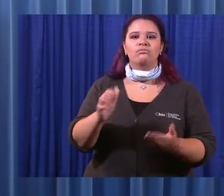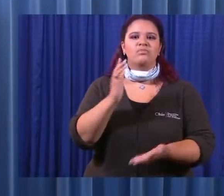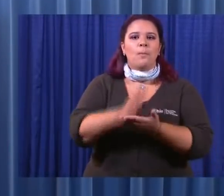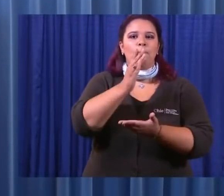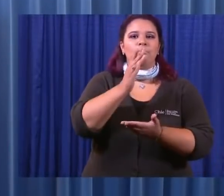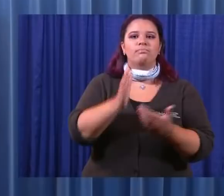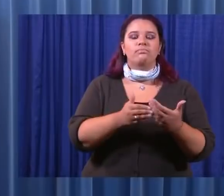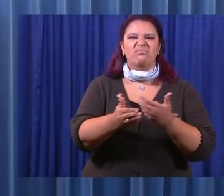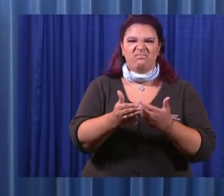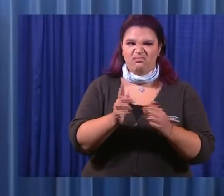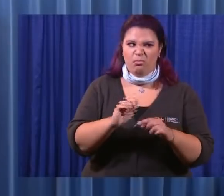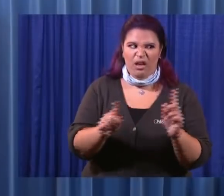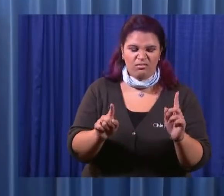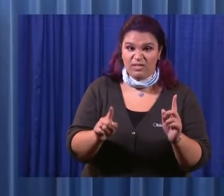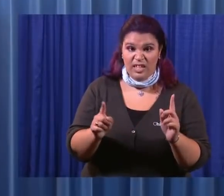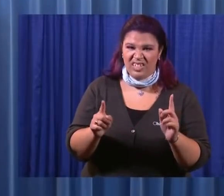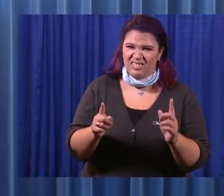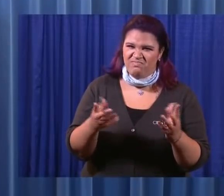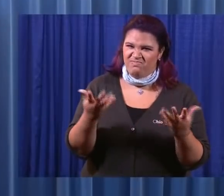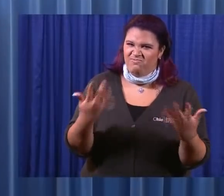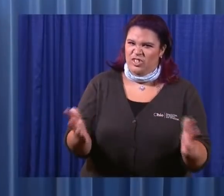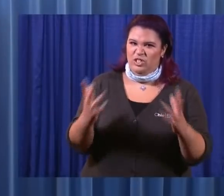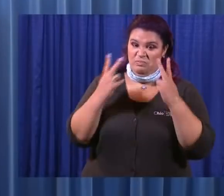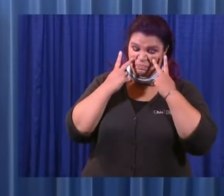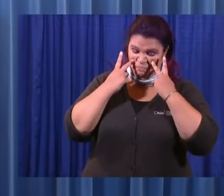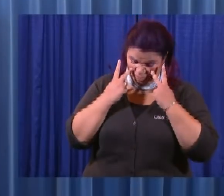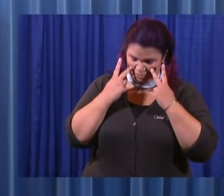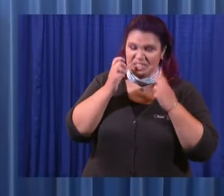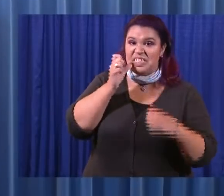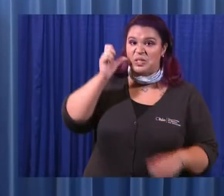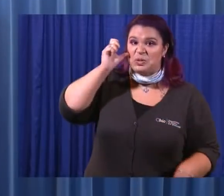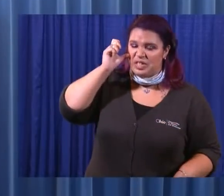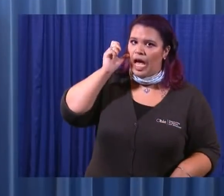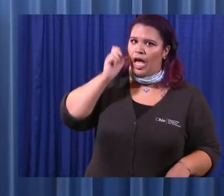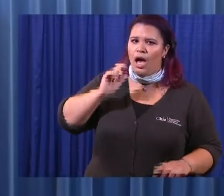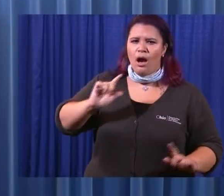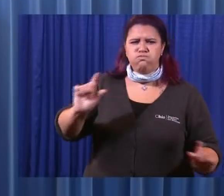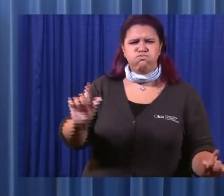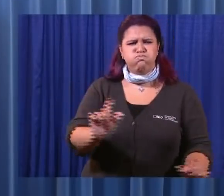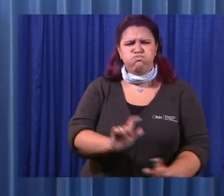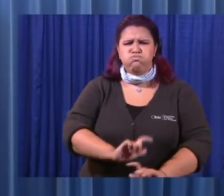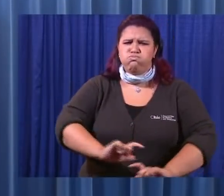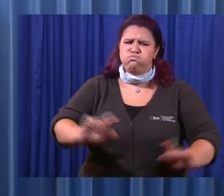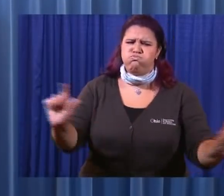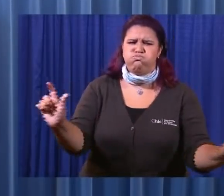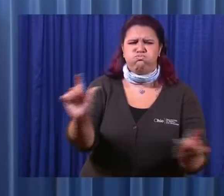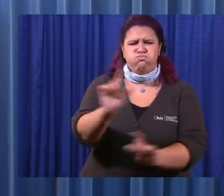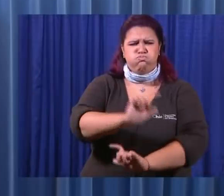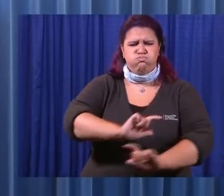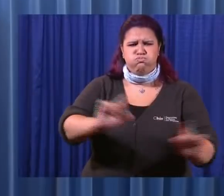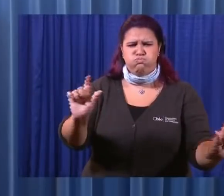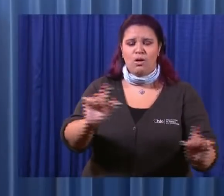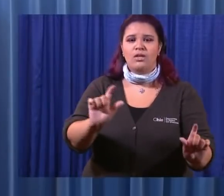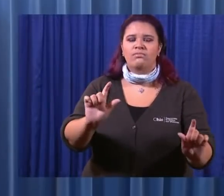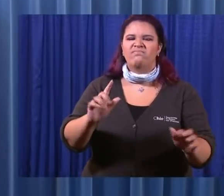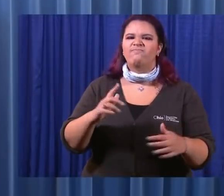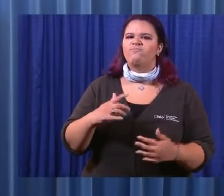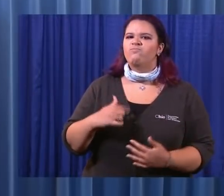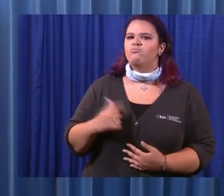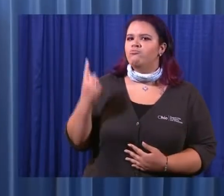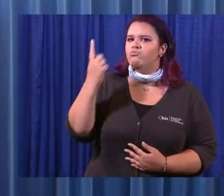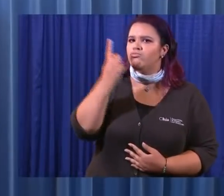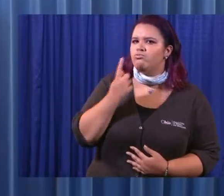just wondering, I want an update of how many police forces have subscribed to these voluntary